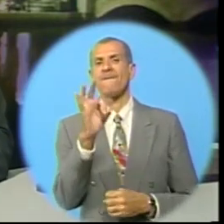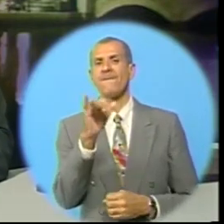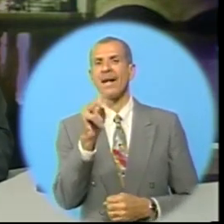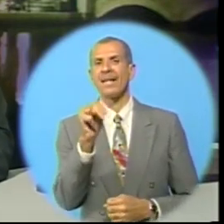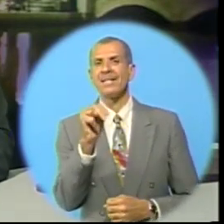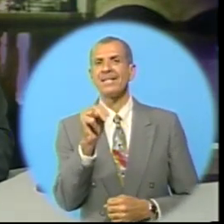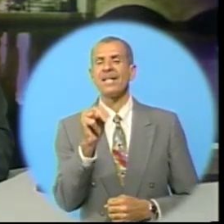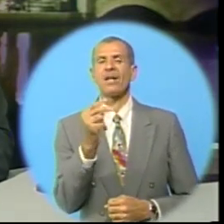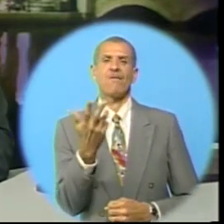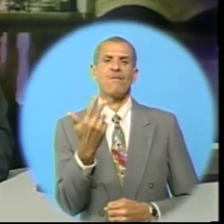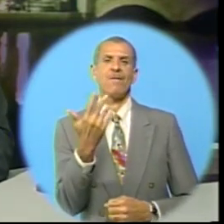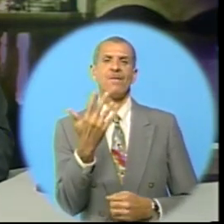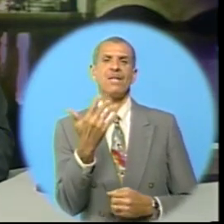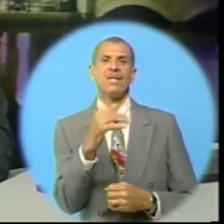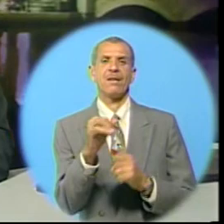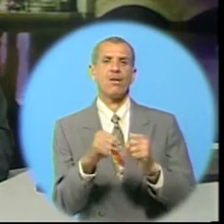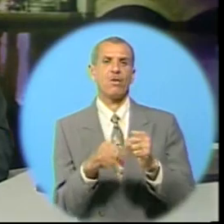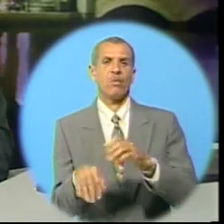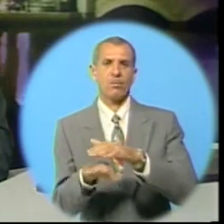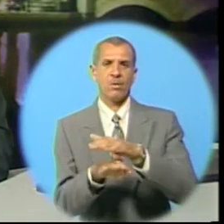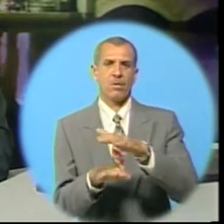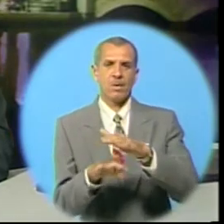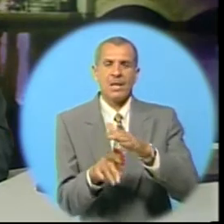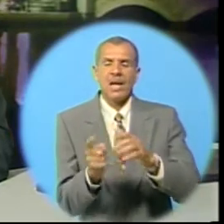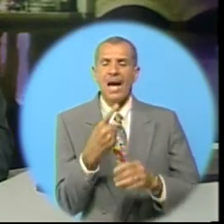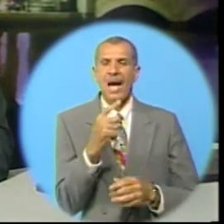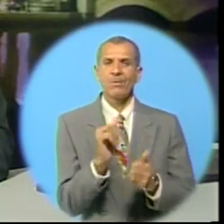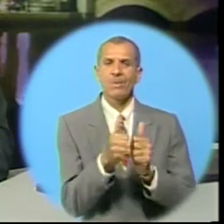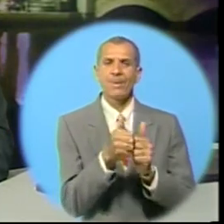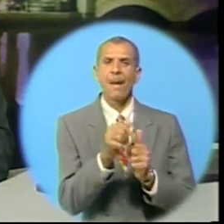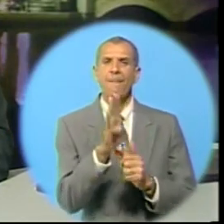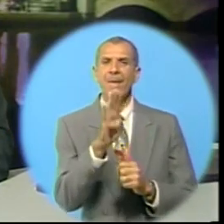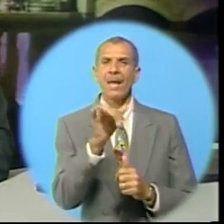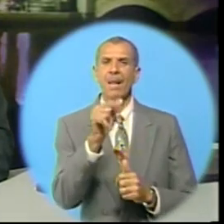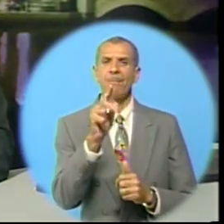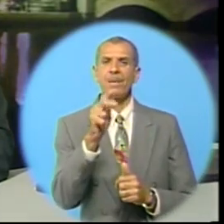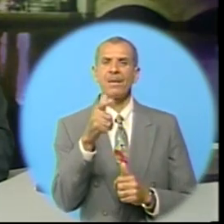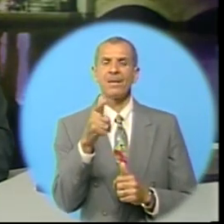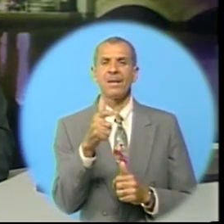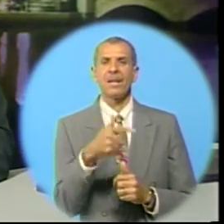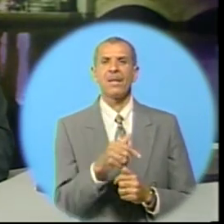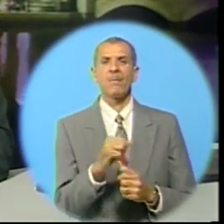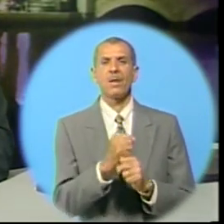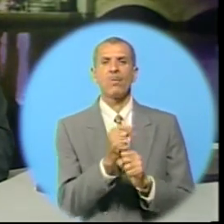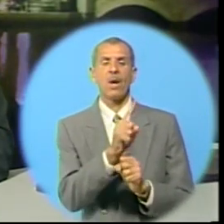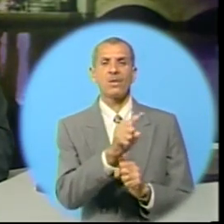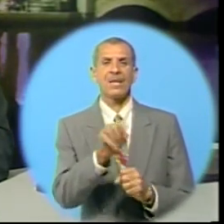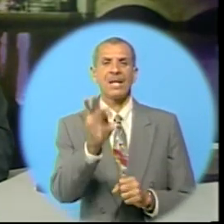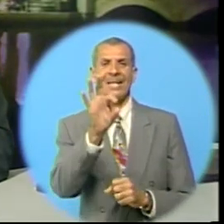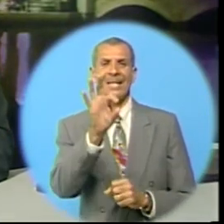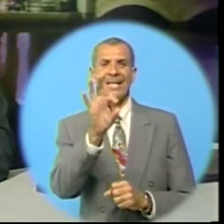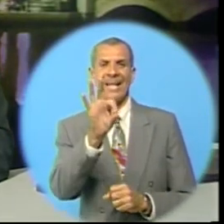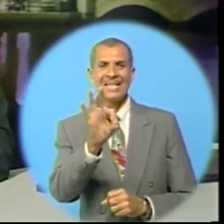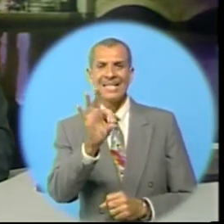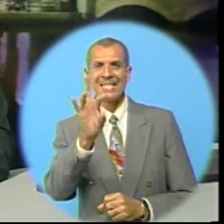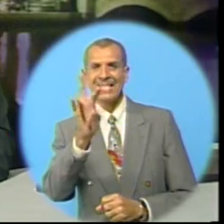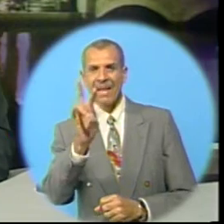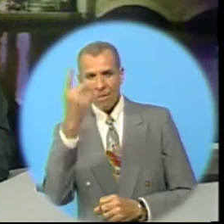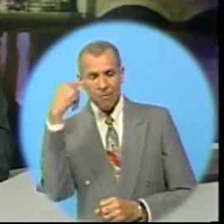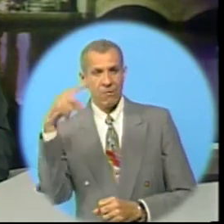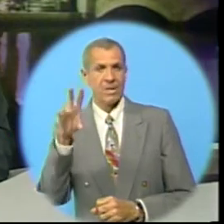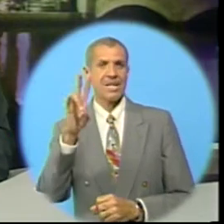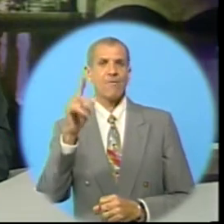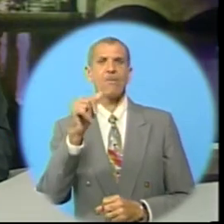competition got underway today. Playing at Belle Plaine, Aline sent into bat, made 197 for 7 of